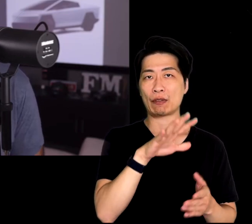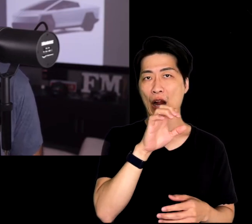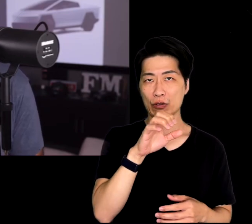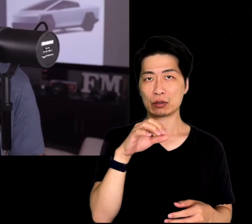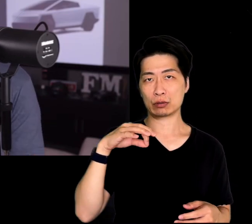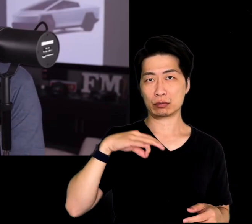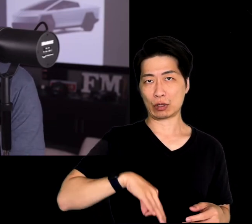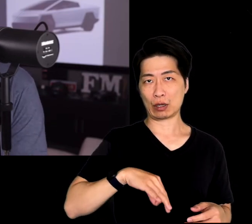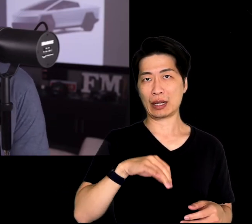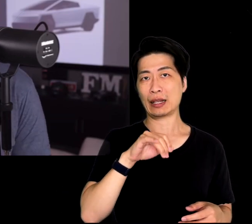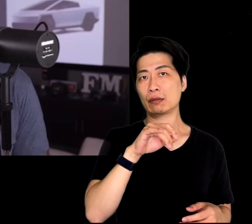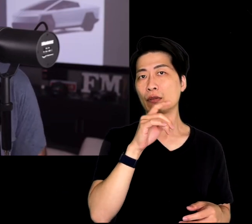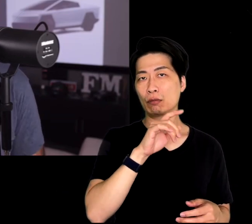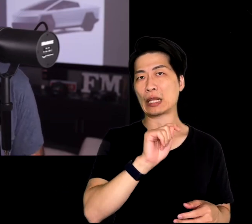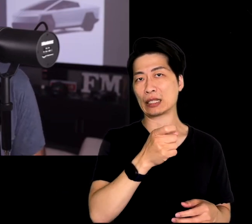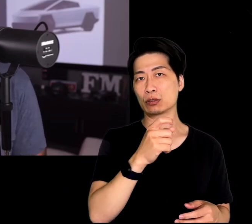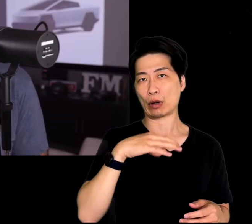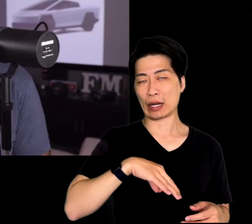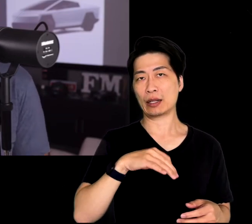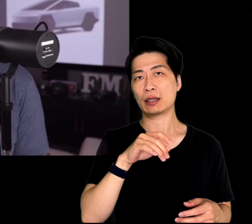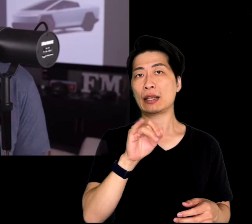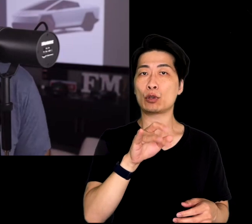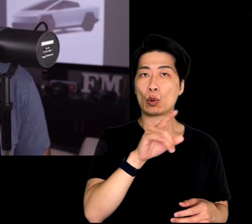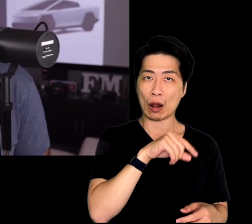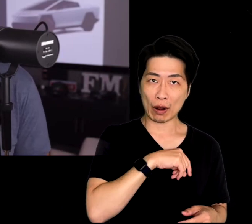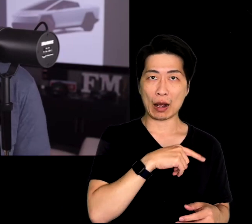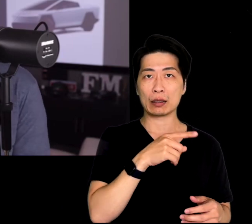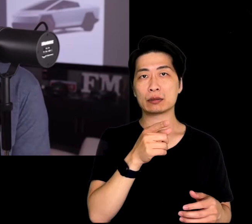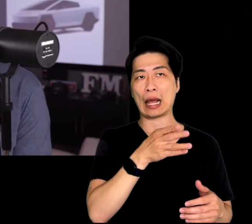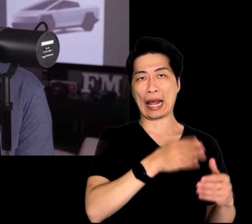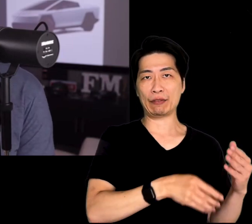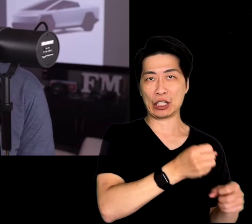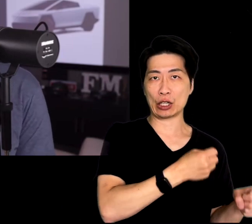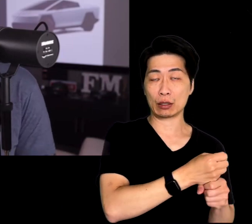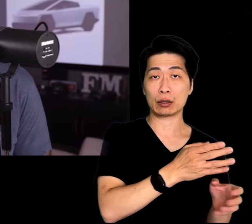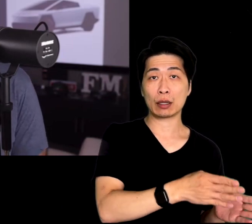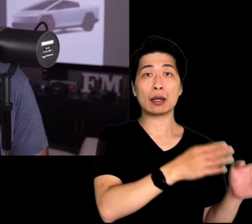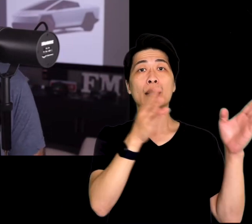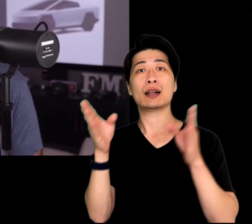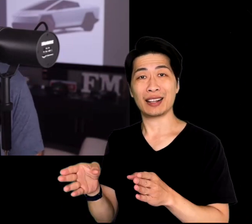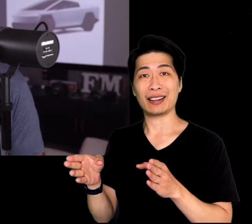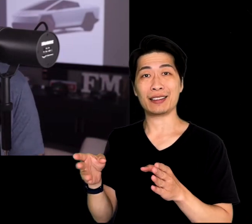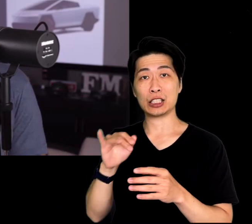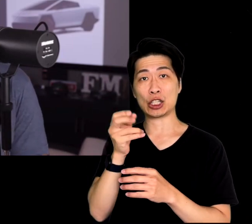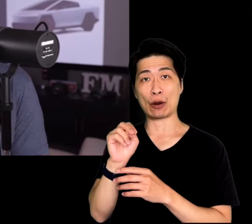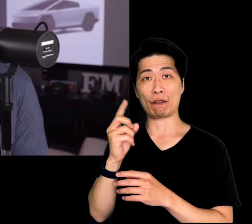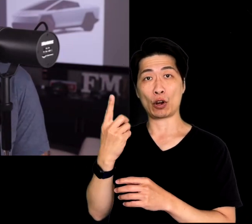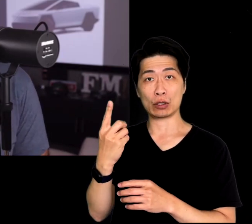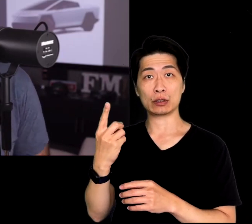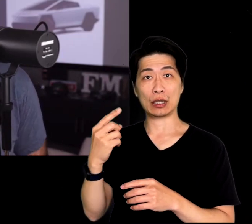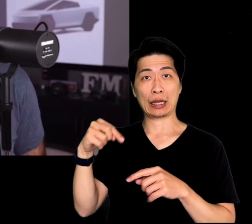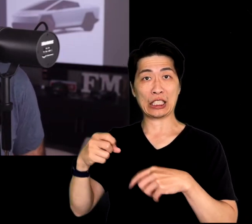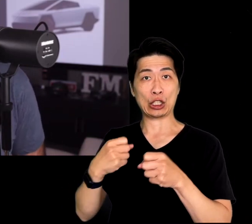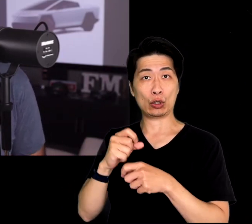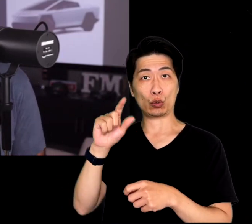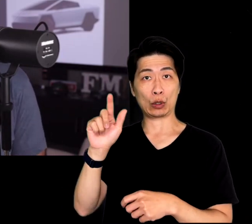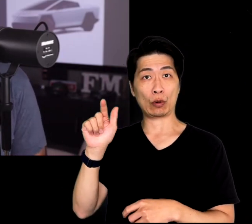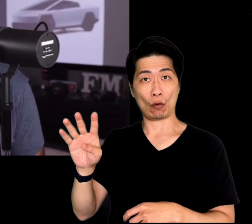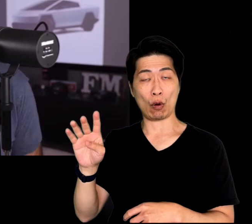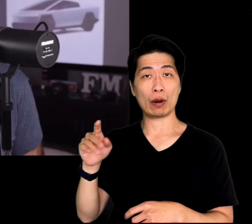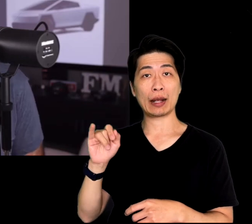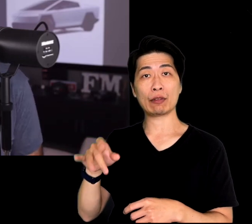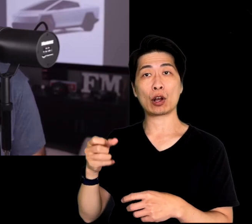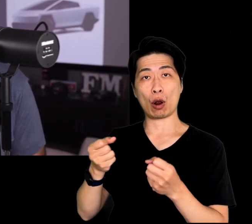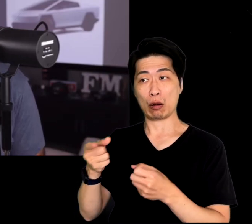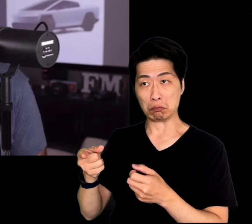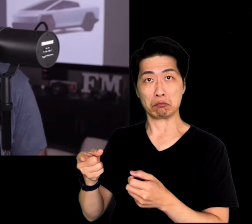based on income and the vehicle that you purchased. Starting in 2024, so as of January 1st of this year, if the car qualifies and if